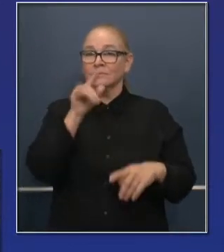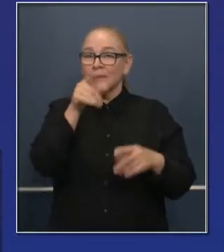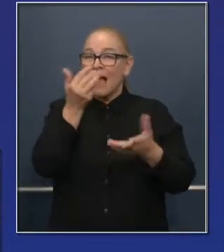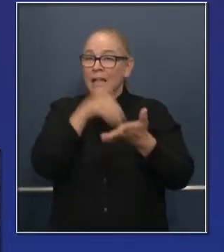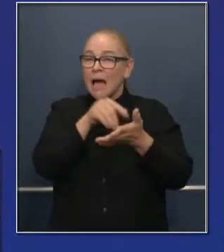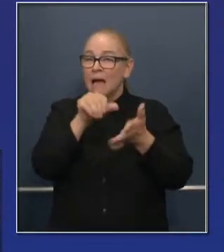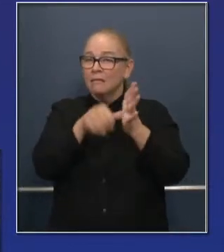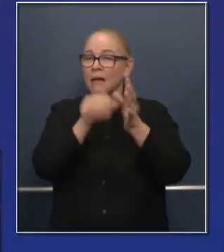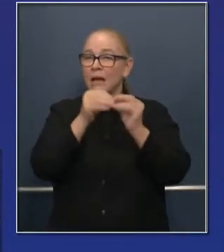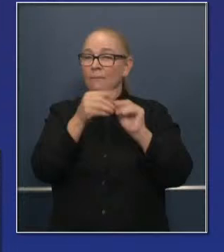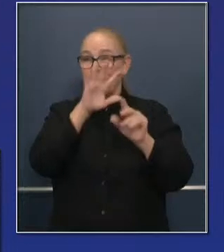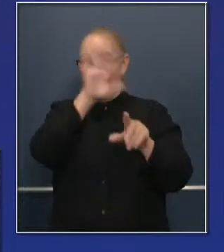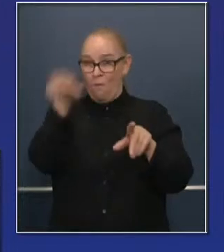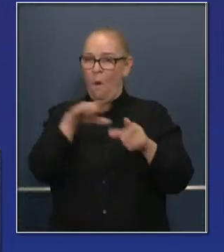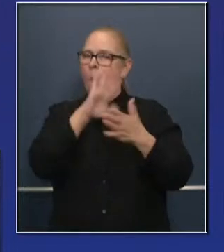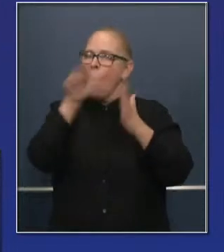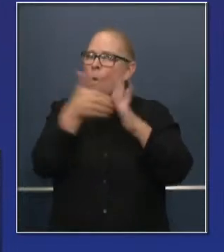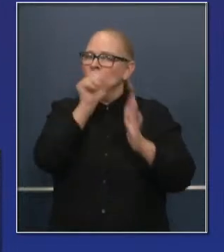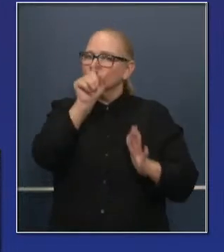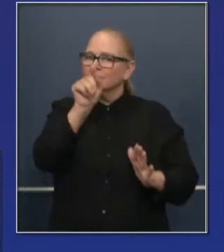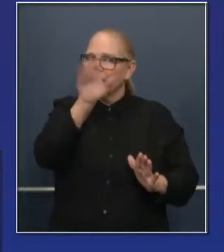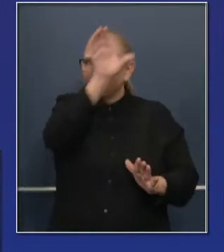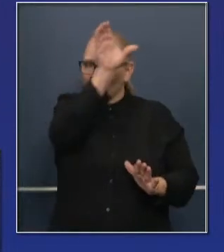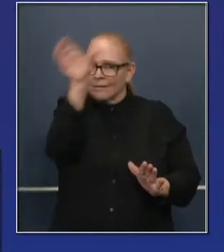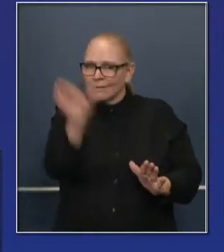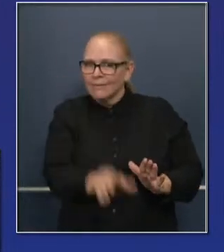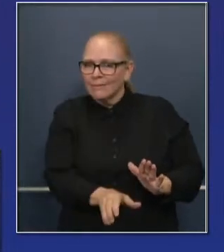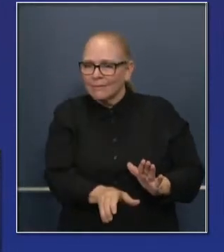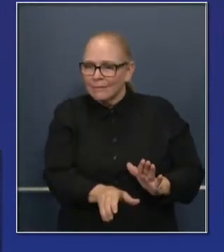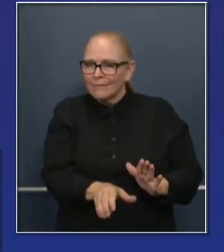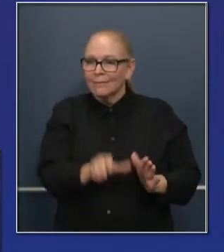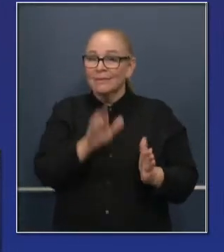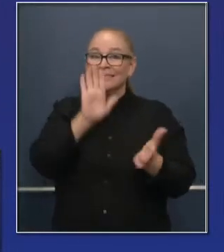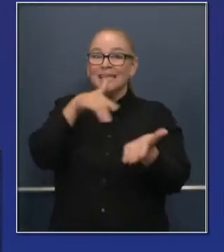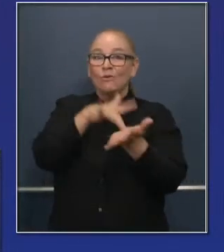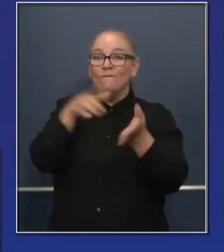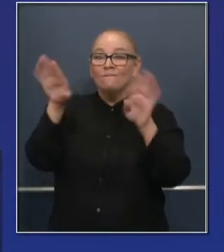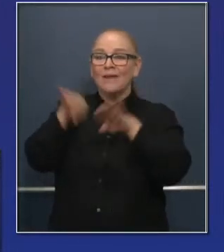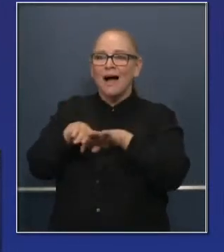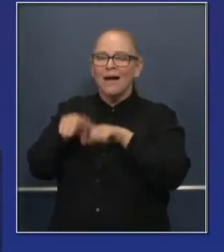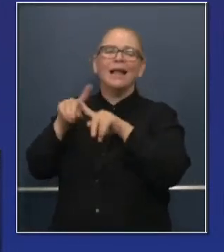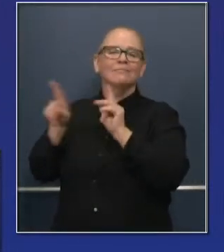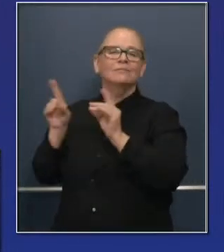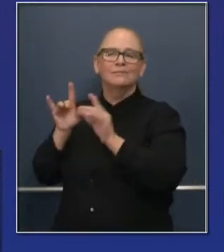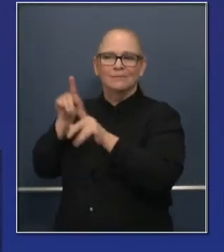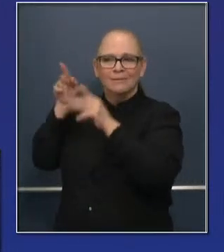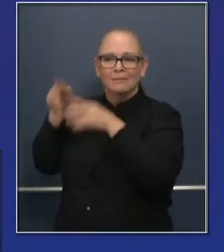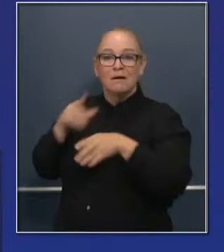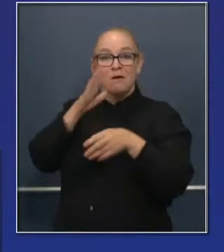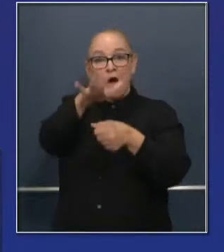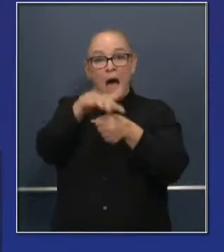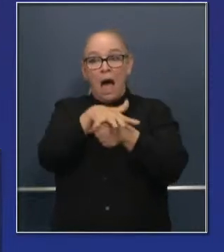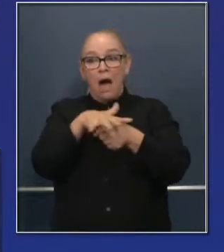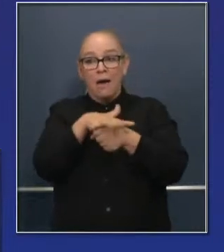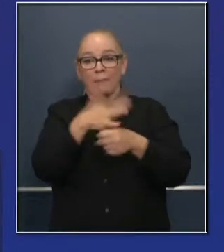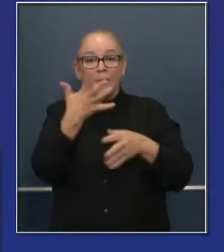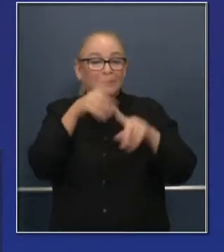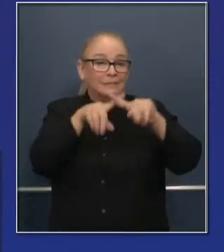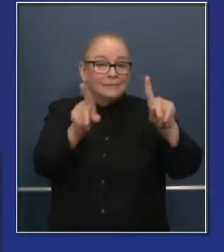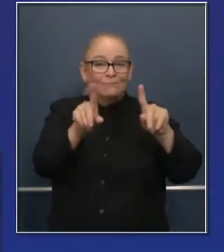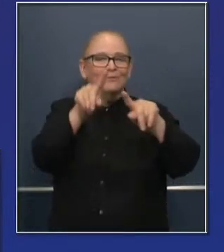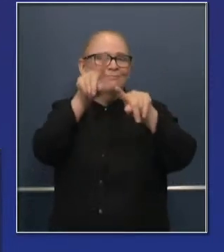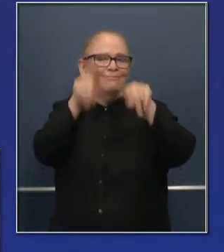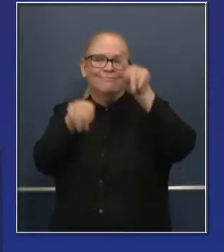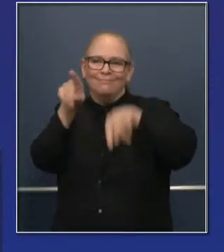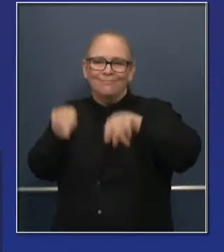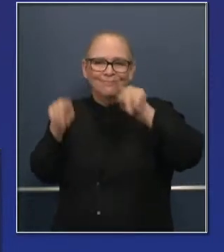reality in the Central Valley. It doesn't necessarily reflect the reality where you're living in a particular county, a particular part of the state,